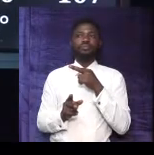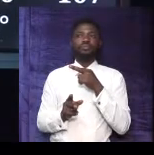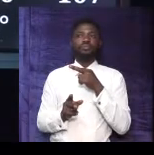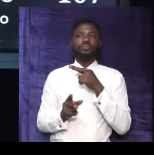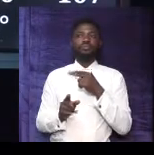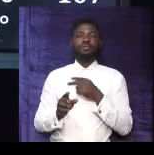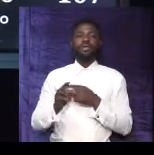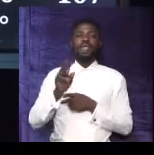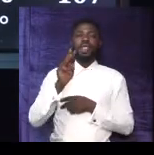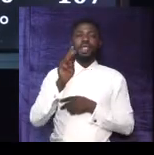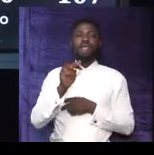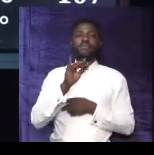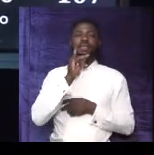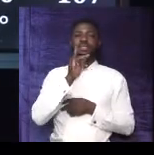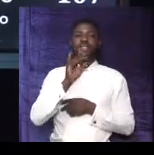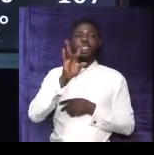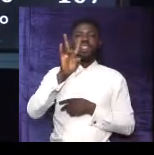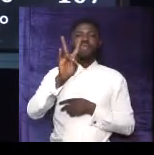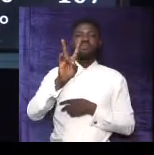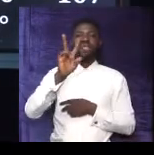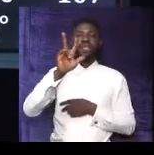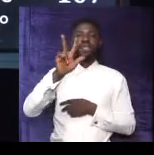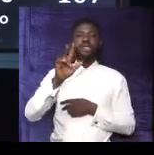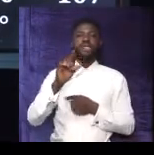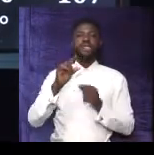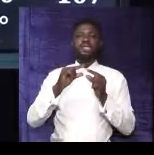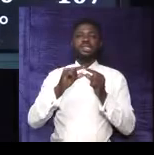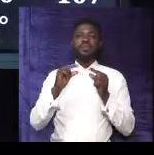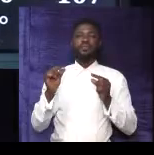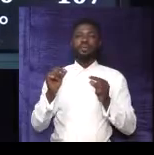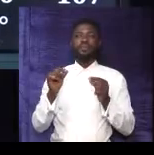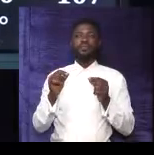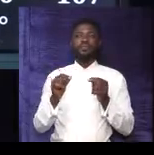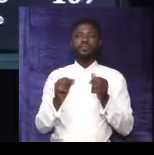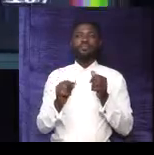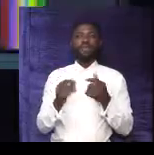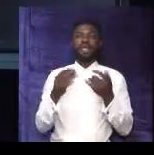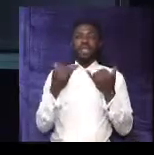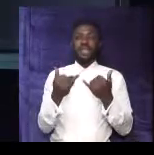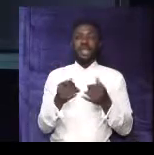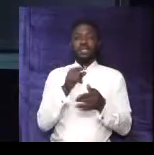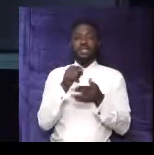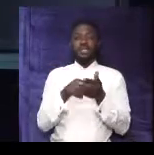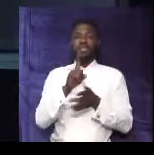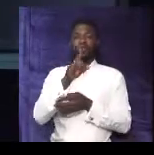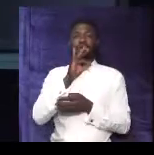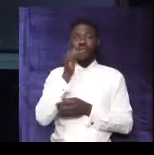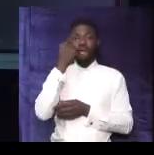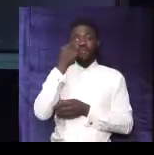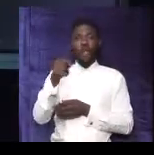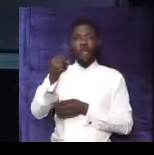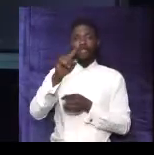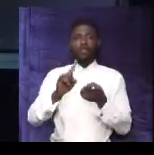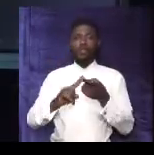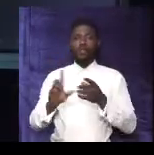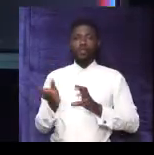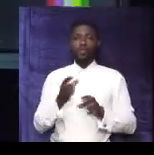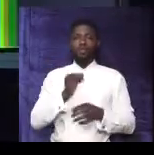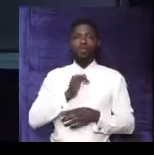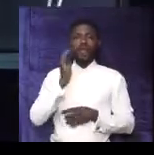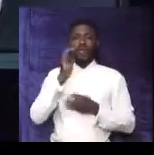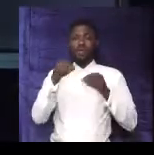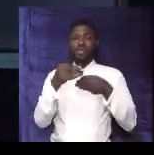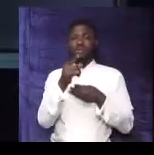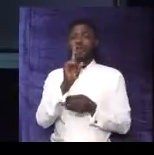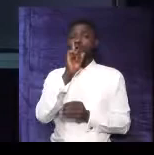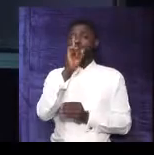So we got m to be 73 degrees. So let's move on. This one is for you to do. I'll give